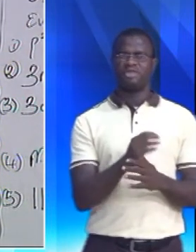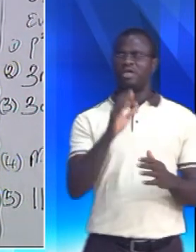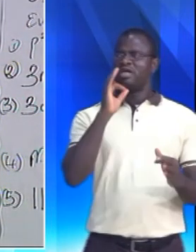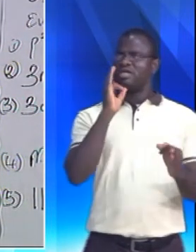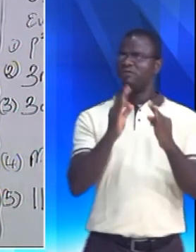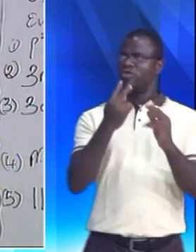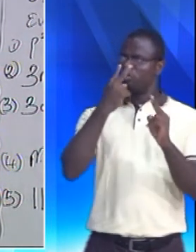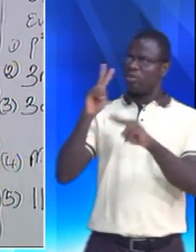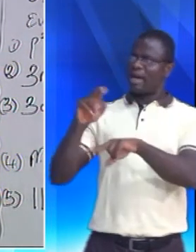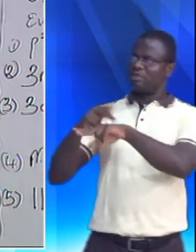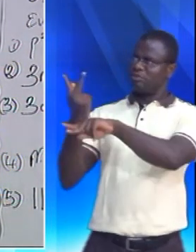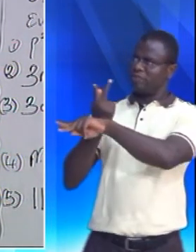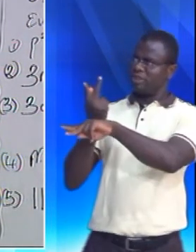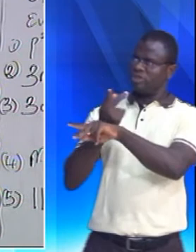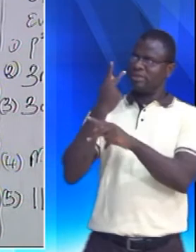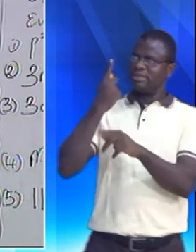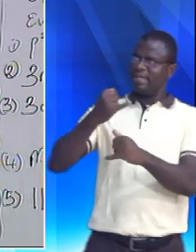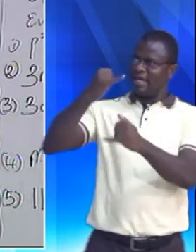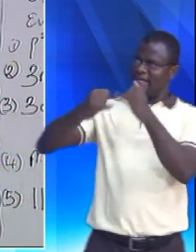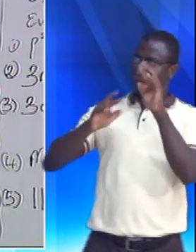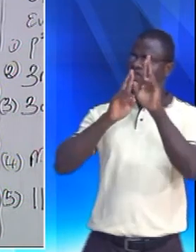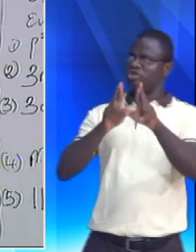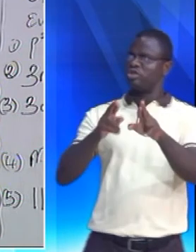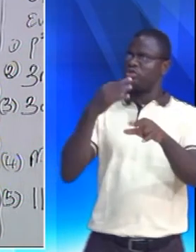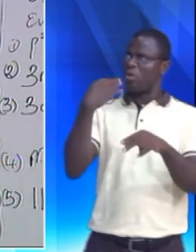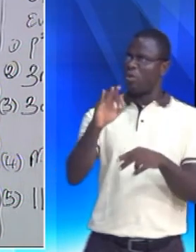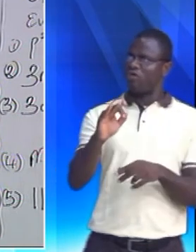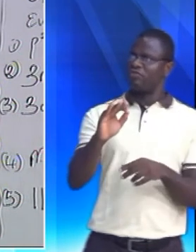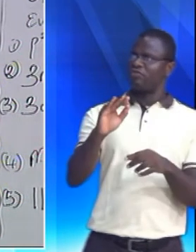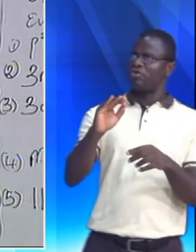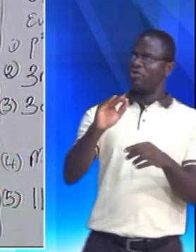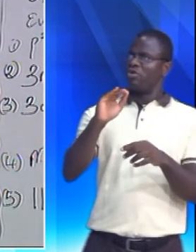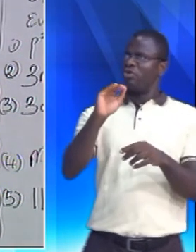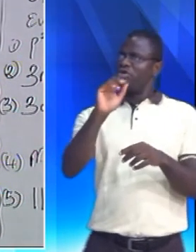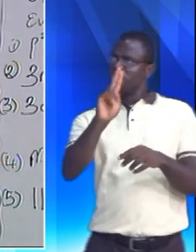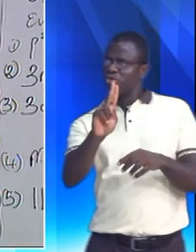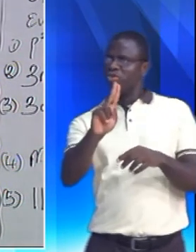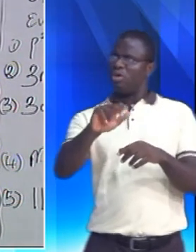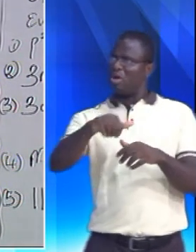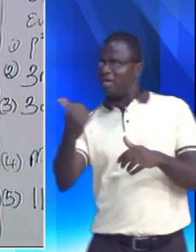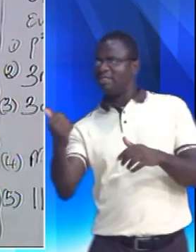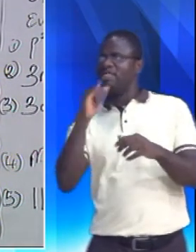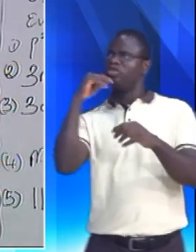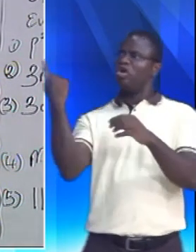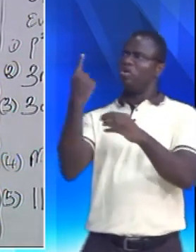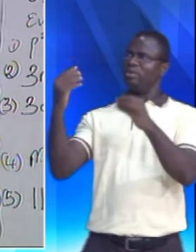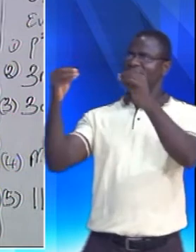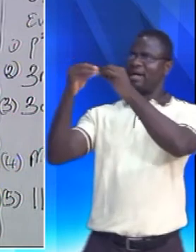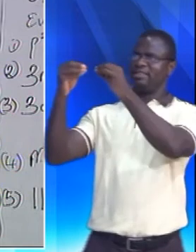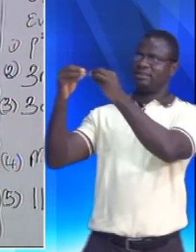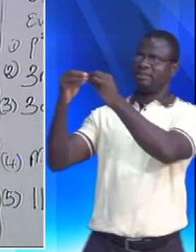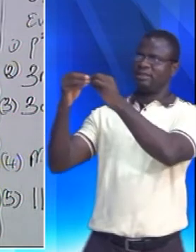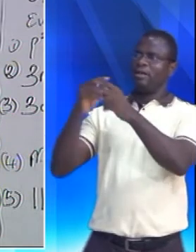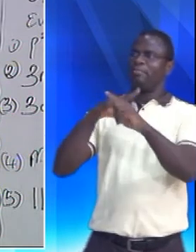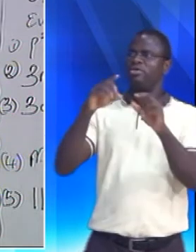respective powers. But when it comes to division, if we are dividing a particular variable with